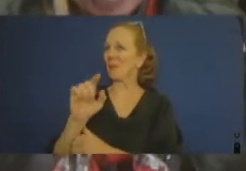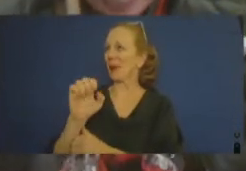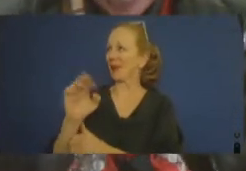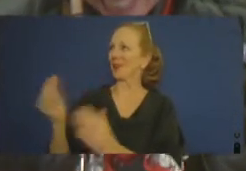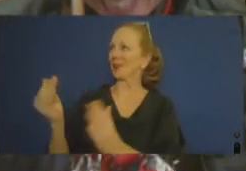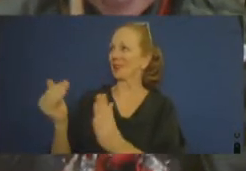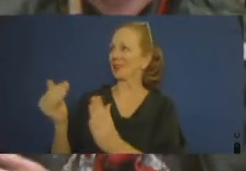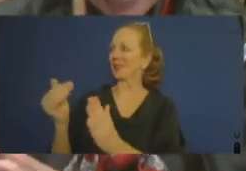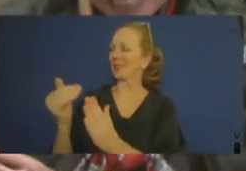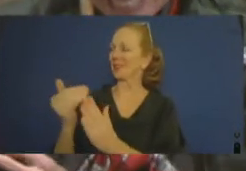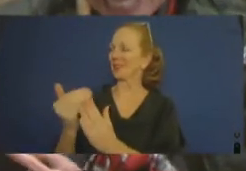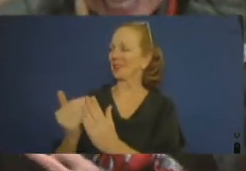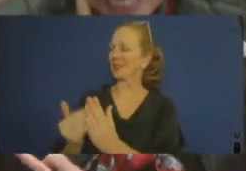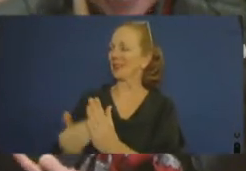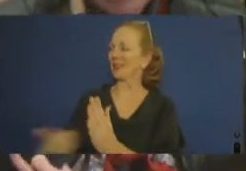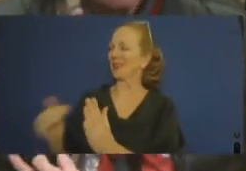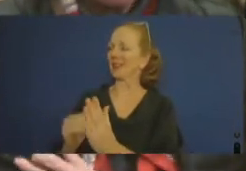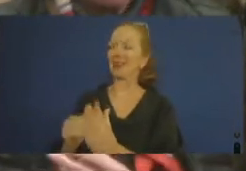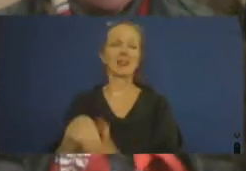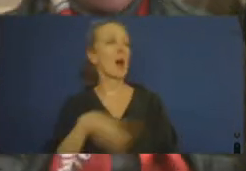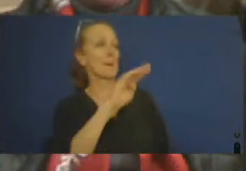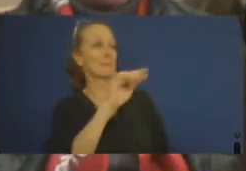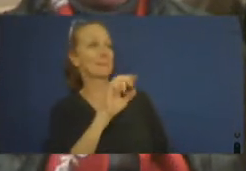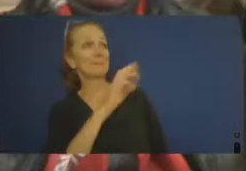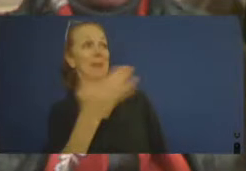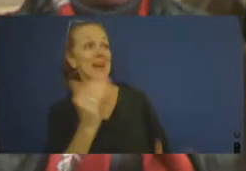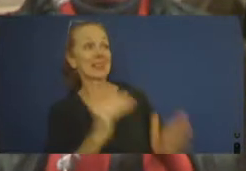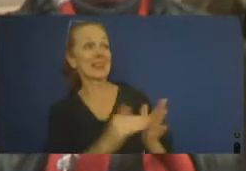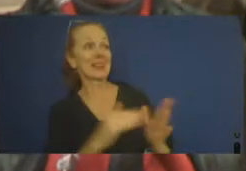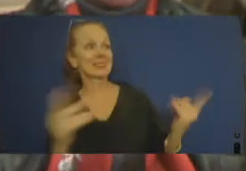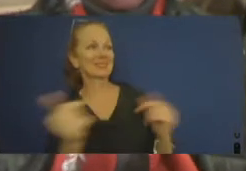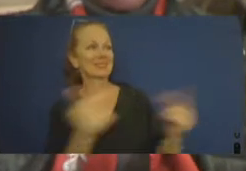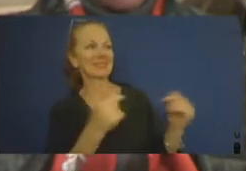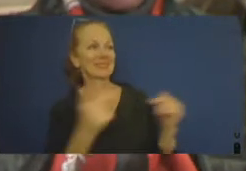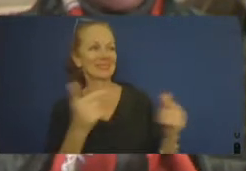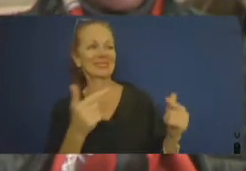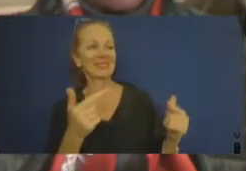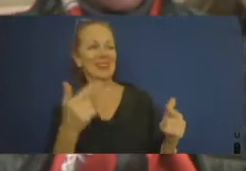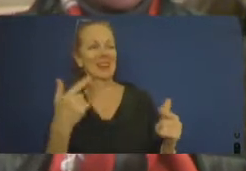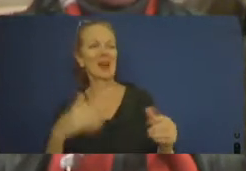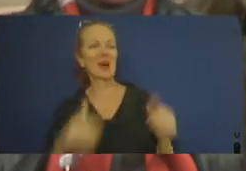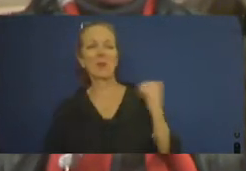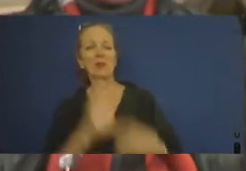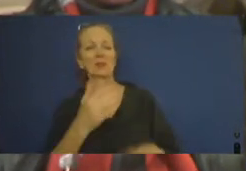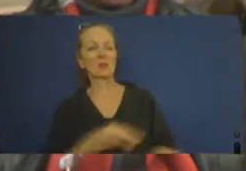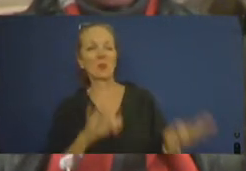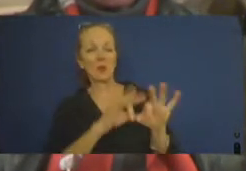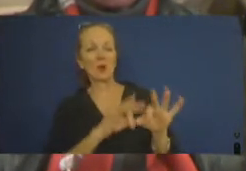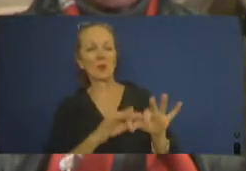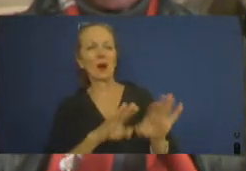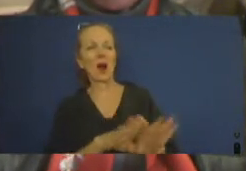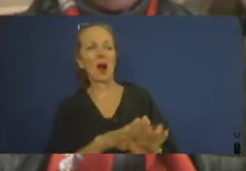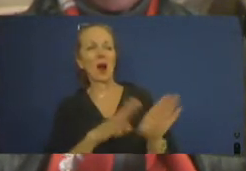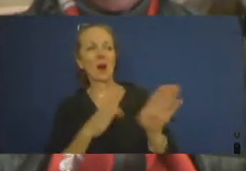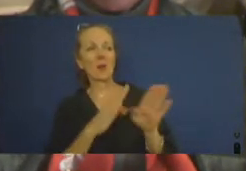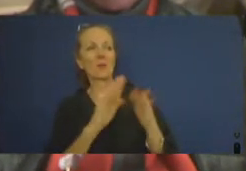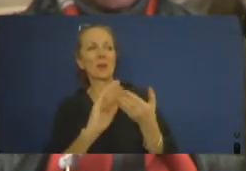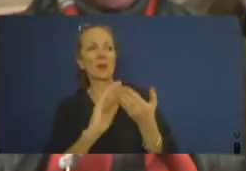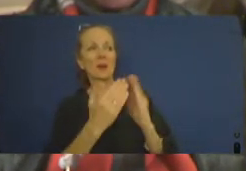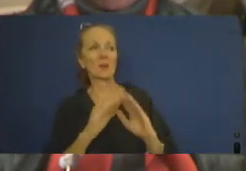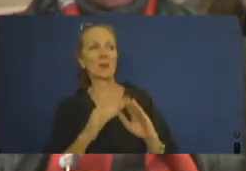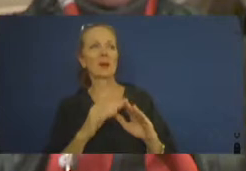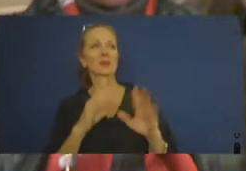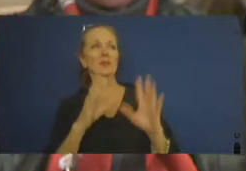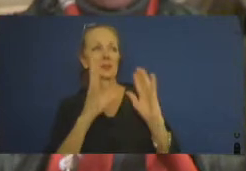I will say the most important piece of that is that we have opened the public hearing, and that is what was you adopted as